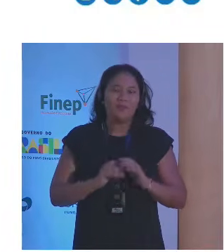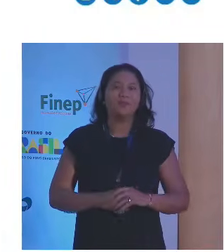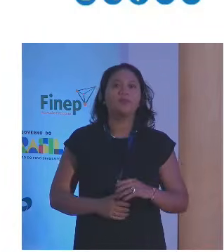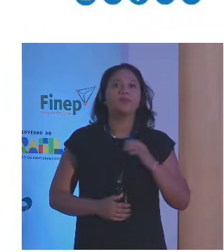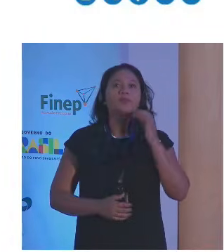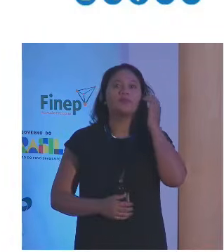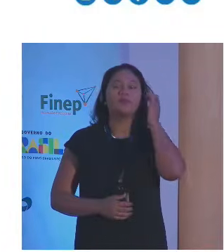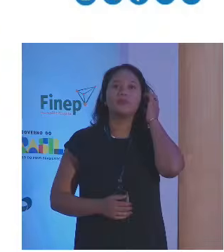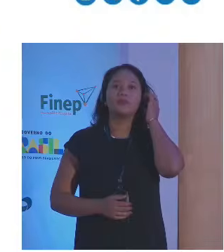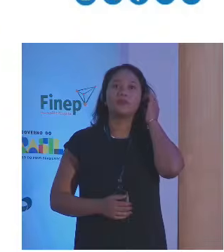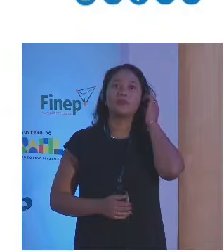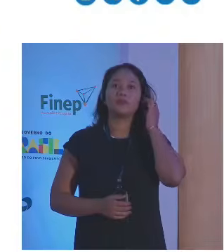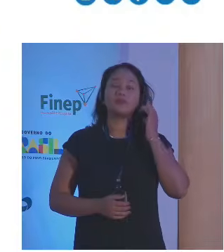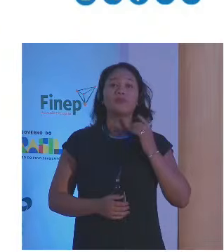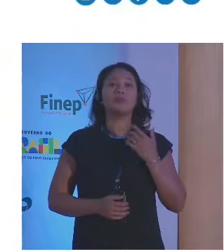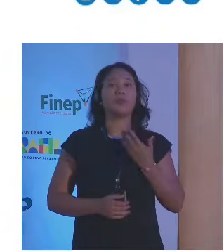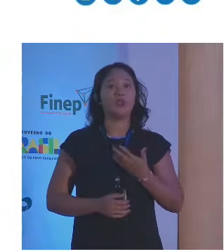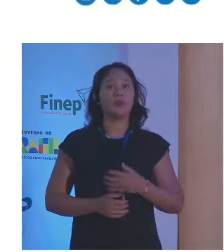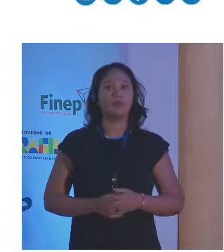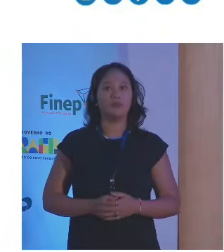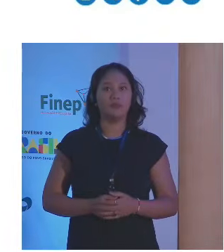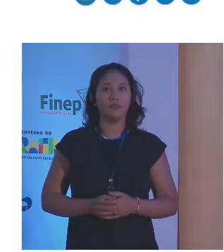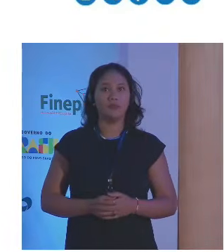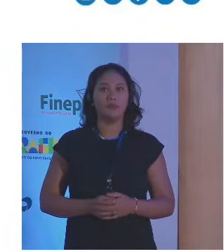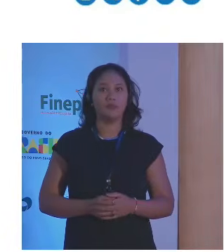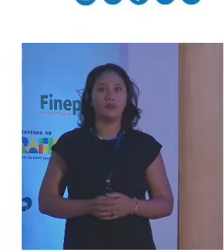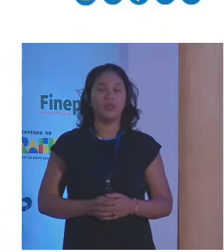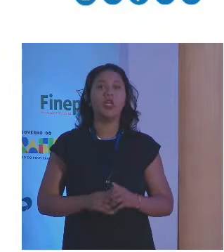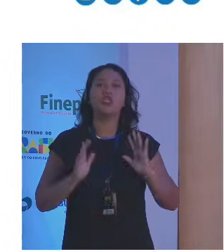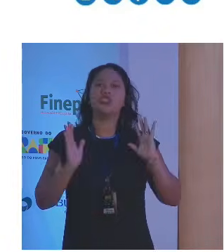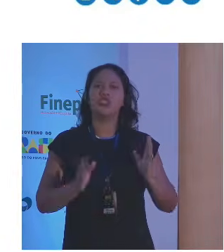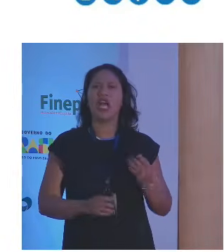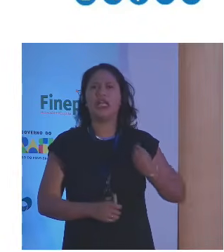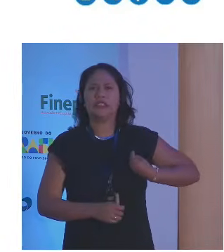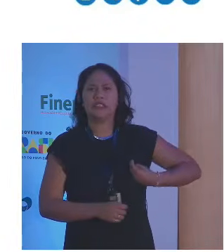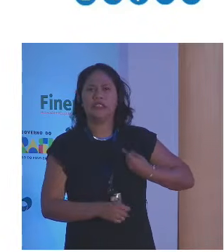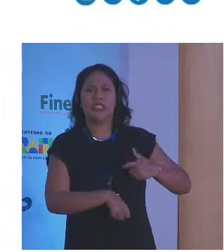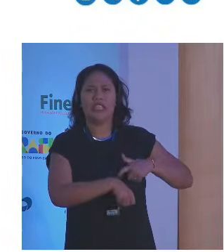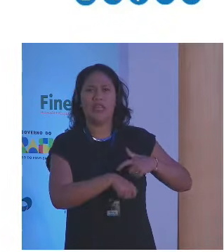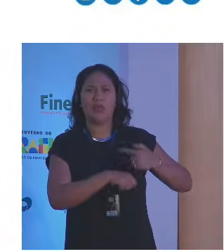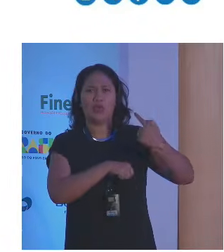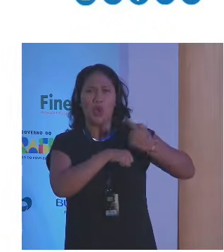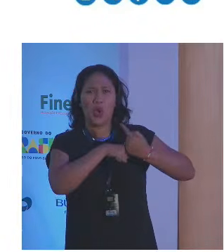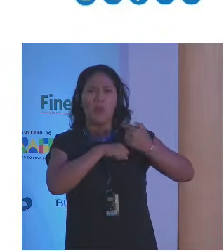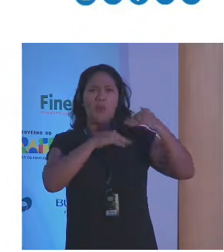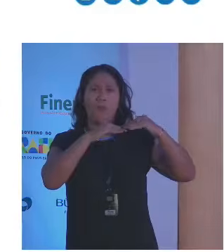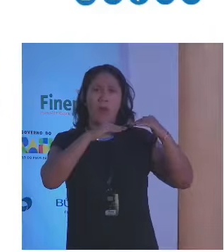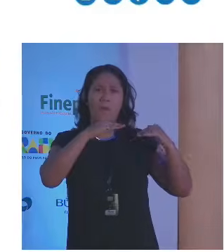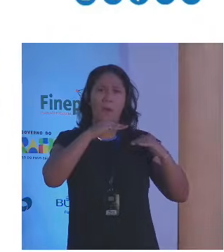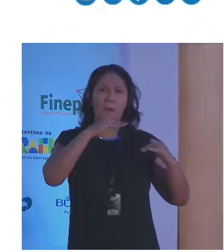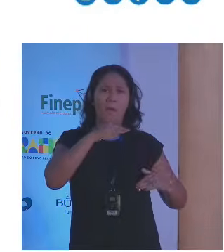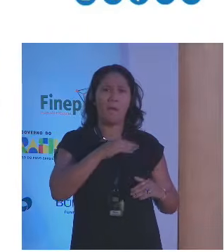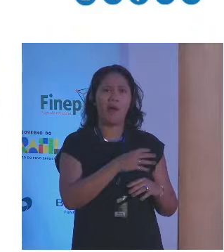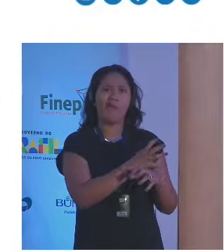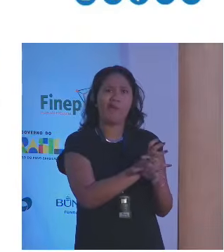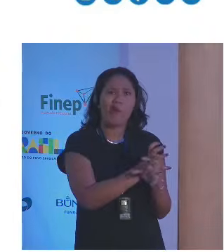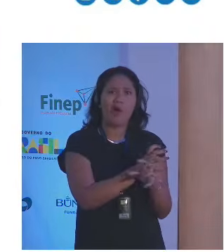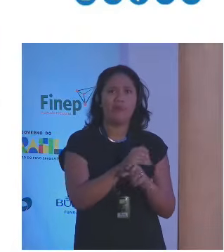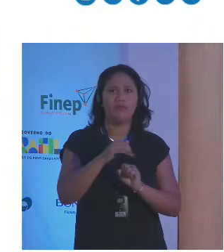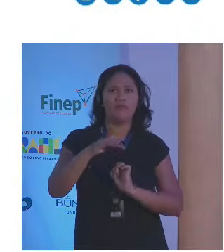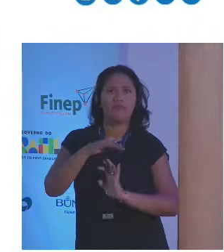Reefs have existed through geologic time in different forms, and they did not necessarily always